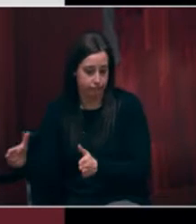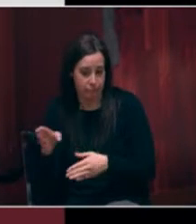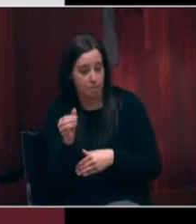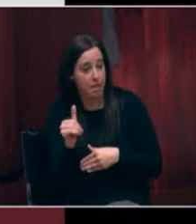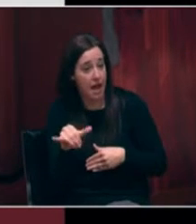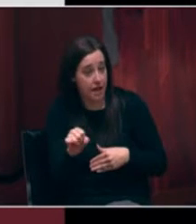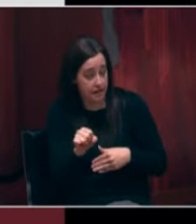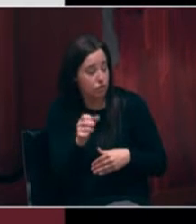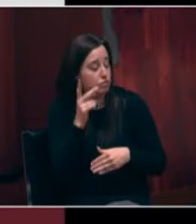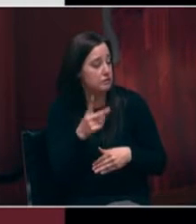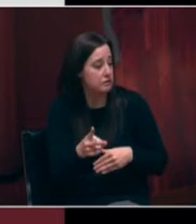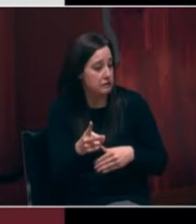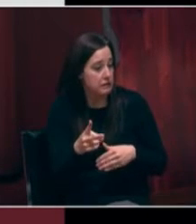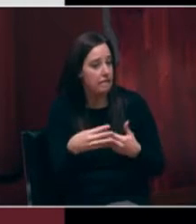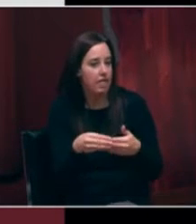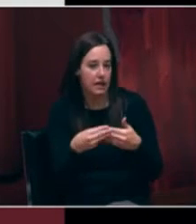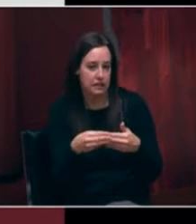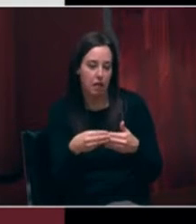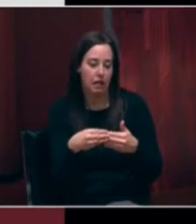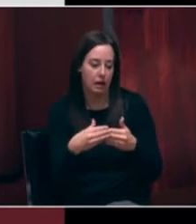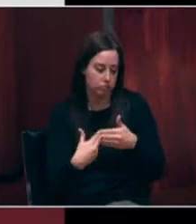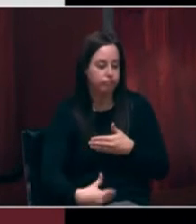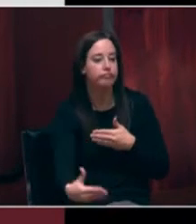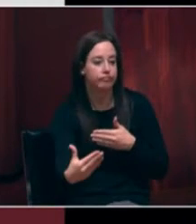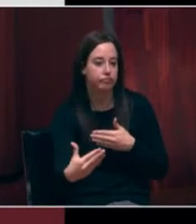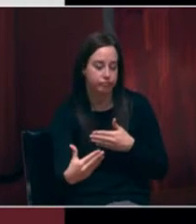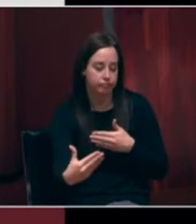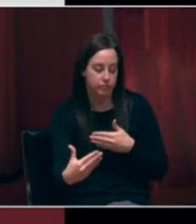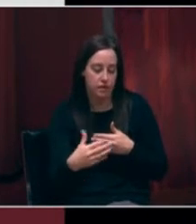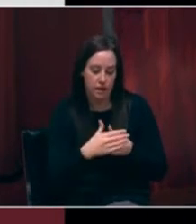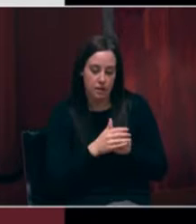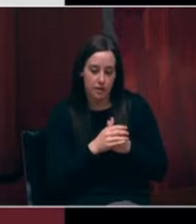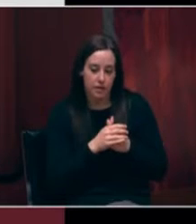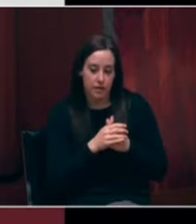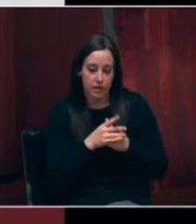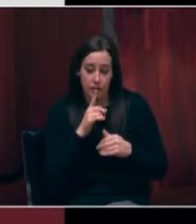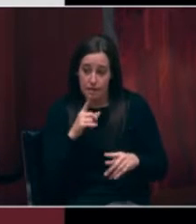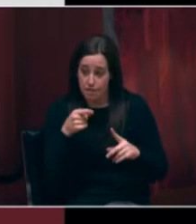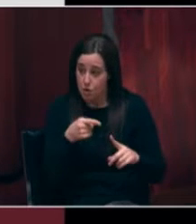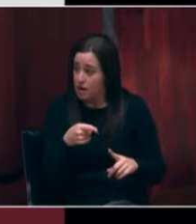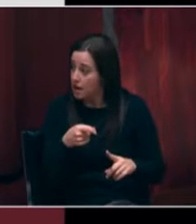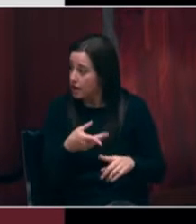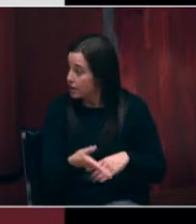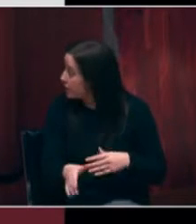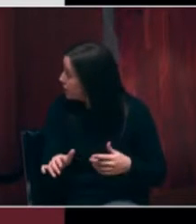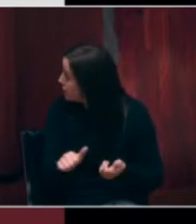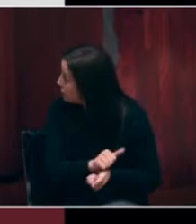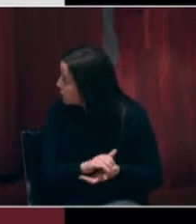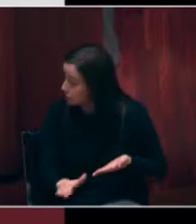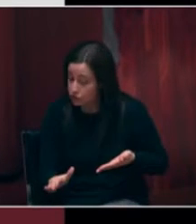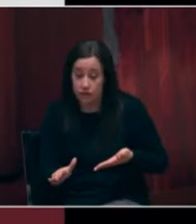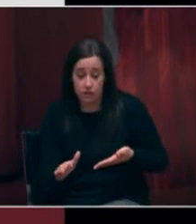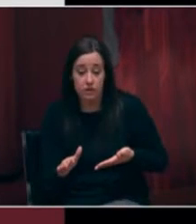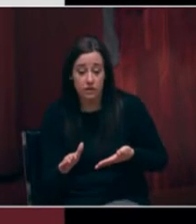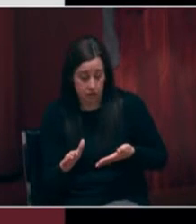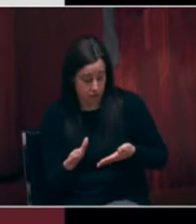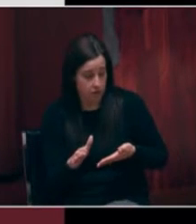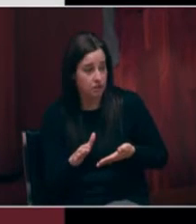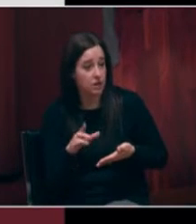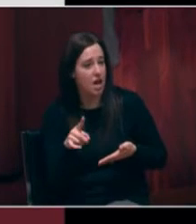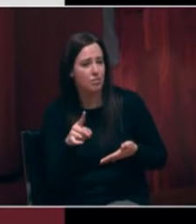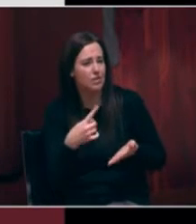going forward. The other thing probably to point out here under destruction, and we've talked about this problem before